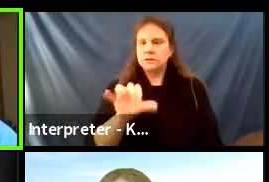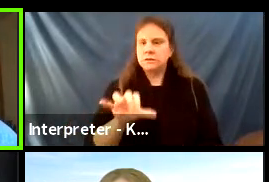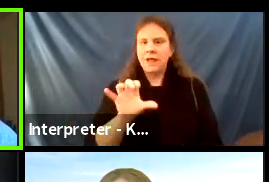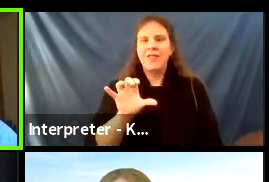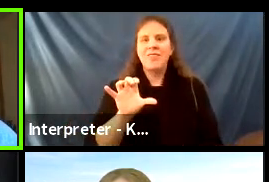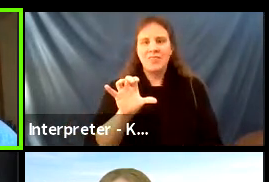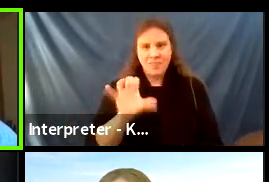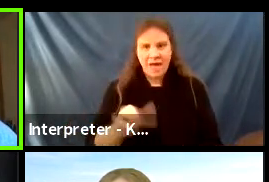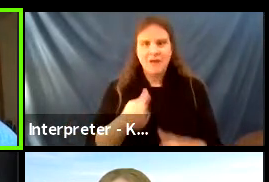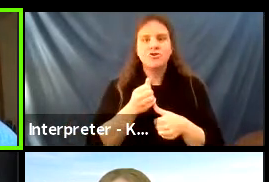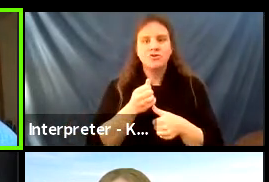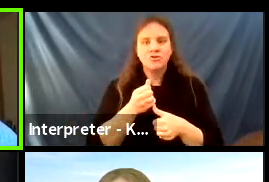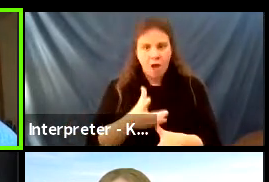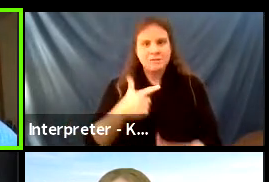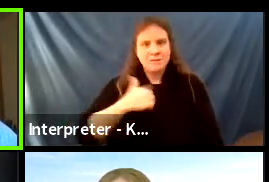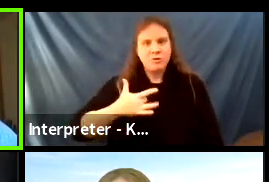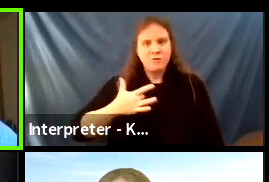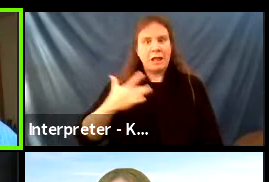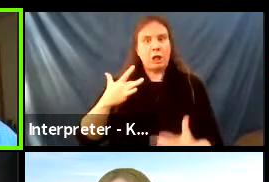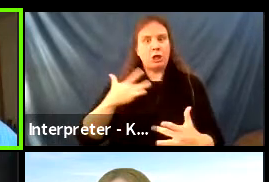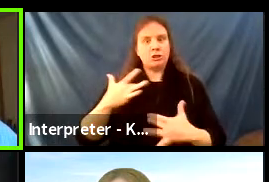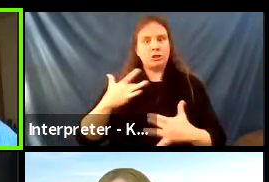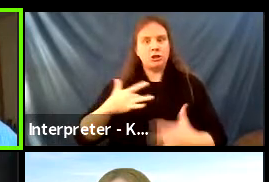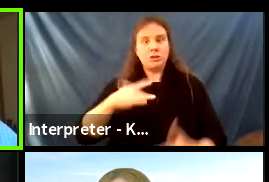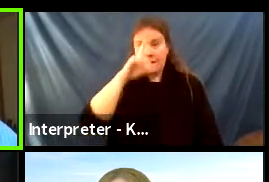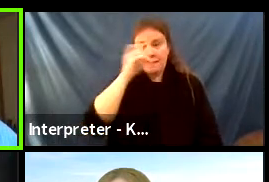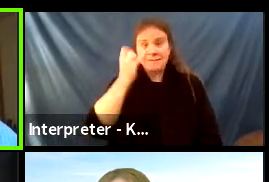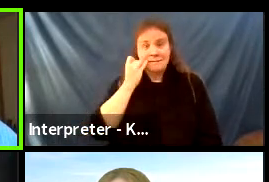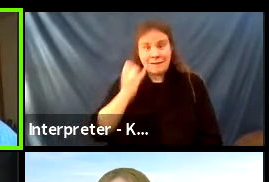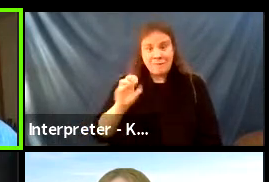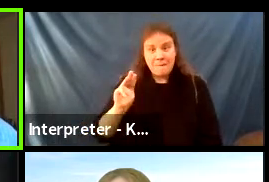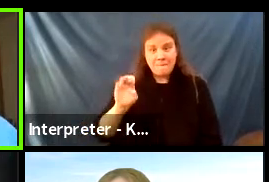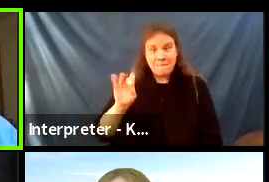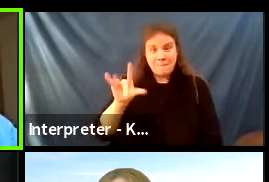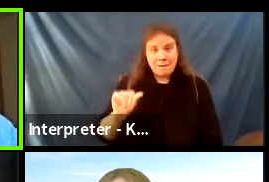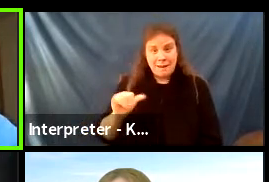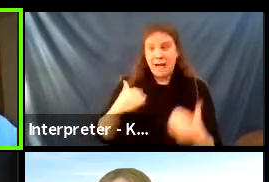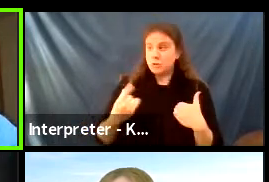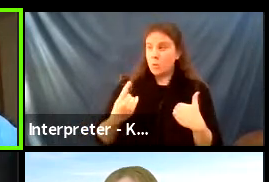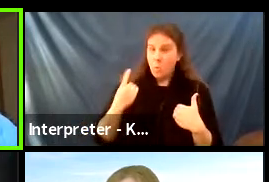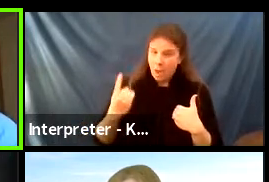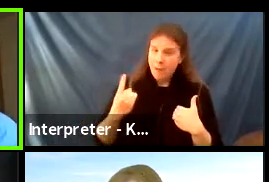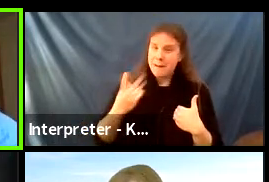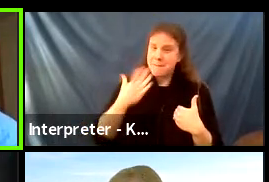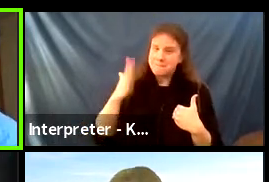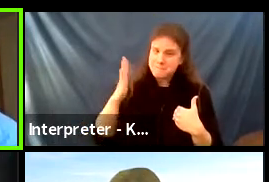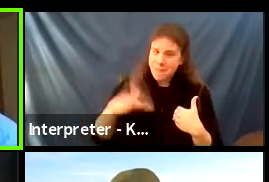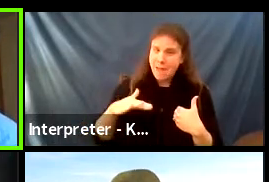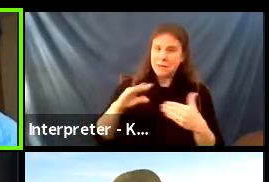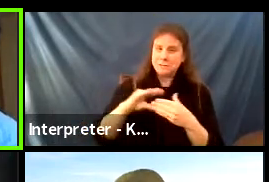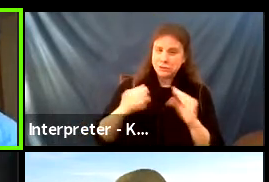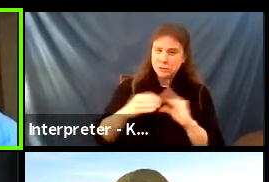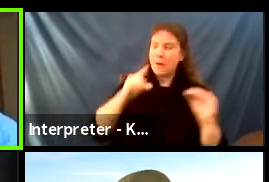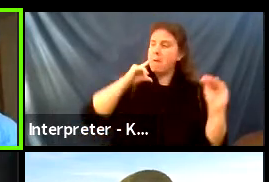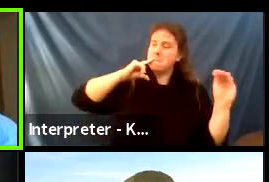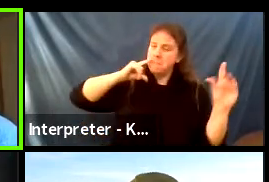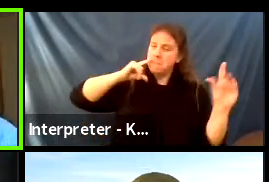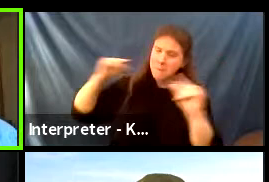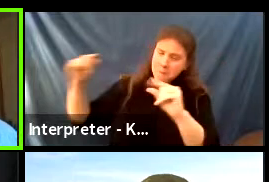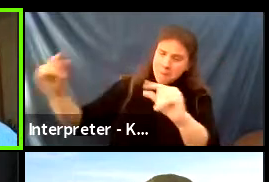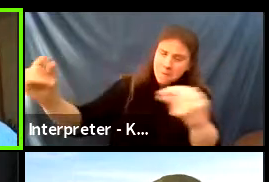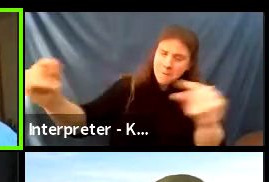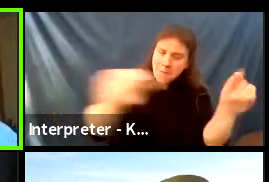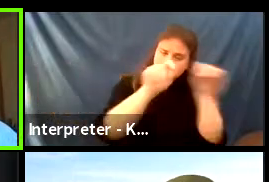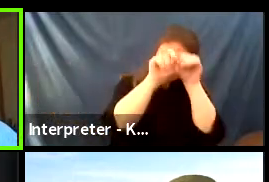raises real concern for me, because it only takes a couple of bad stories in the media to be spread around the entire internet, even if it's done in only one county.